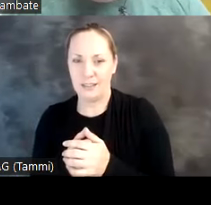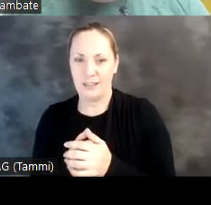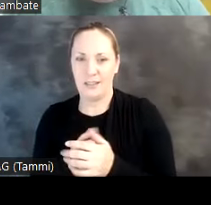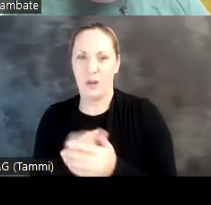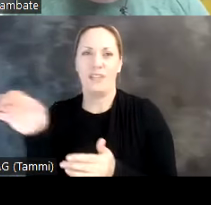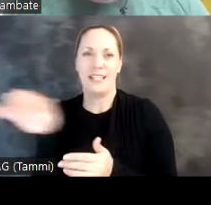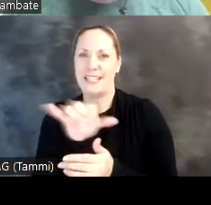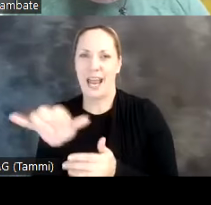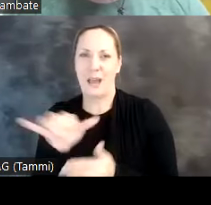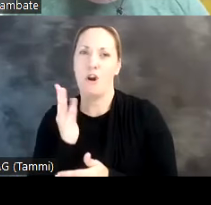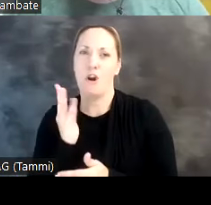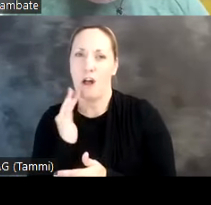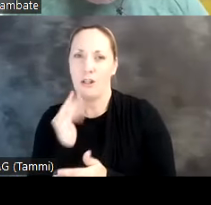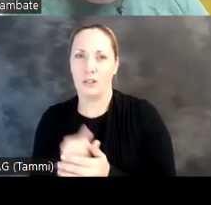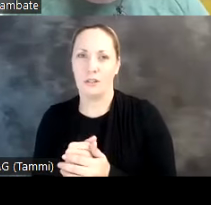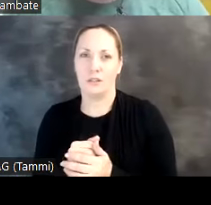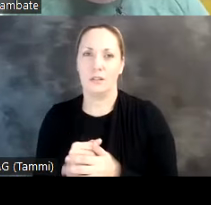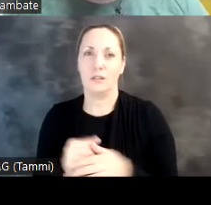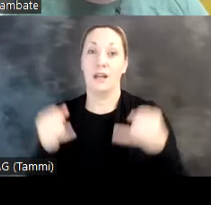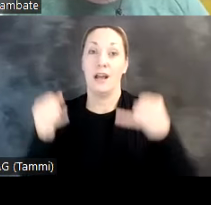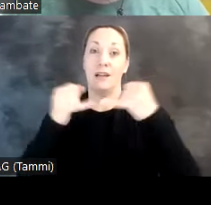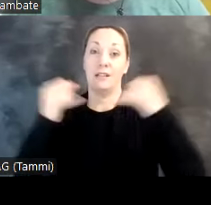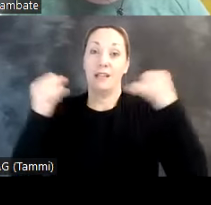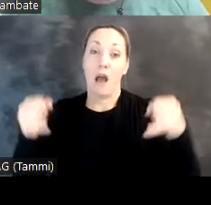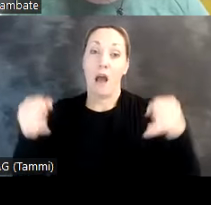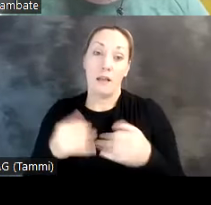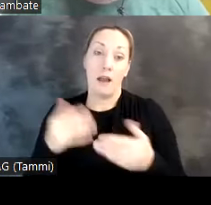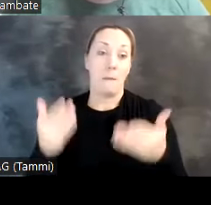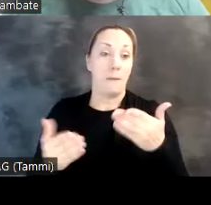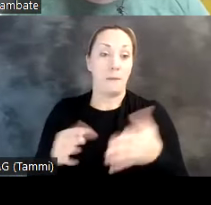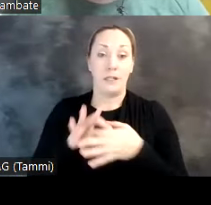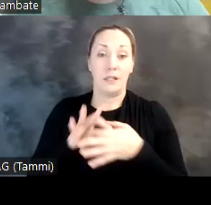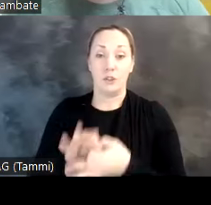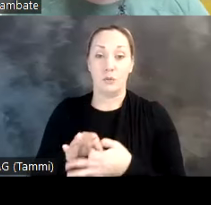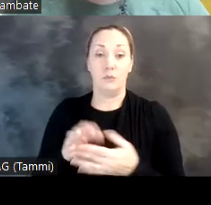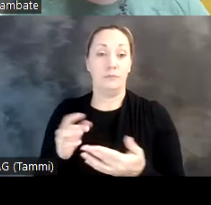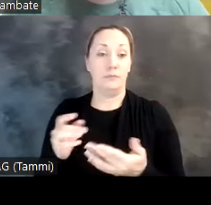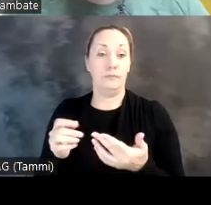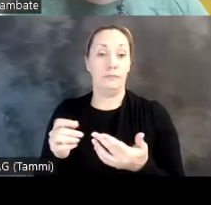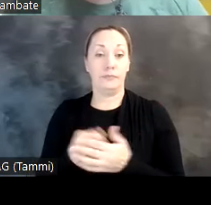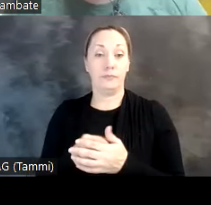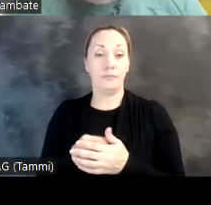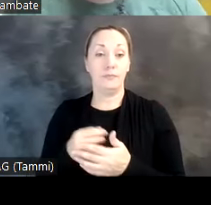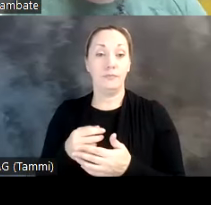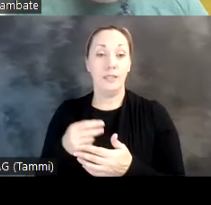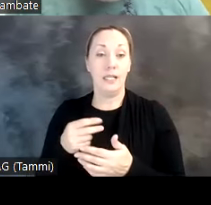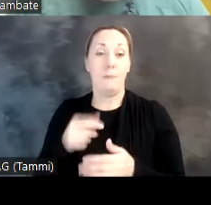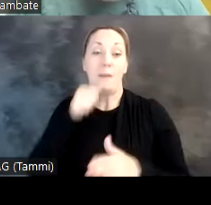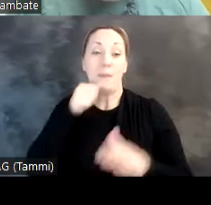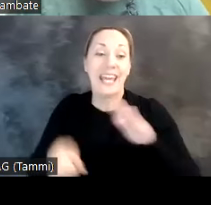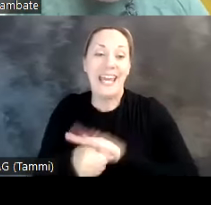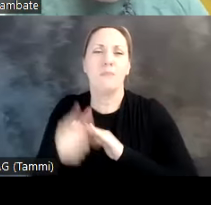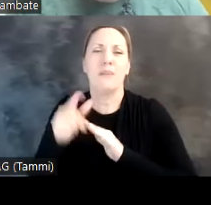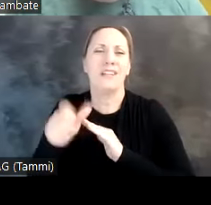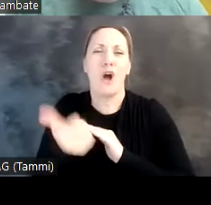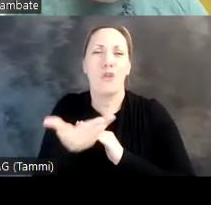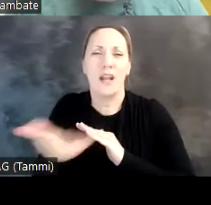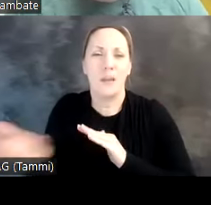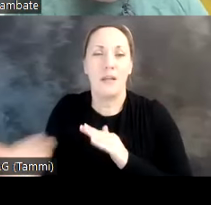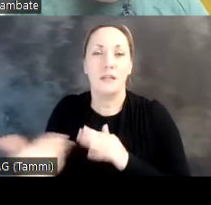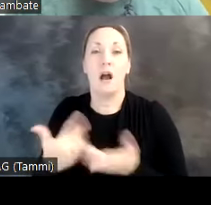The outline might be hidden due to any other particular element. So this is when, especially in case of image links,